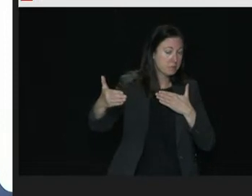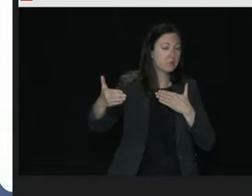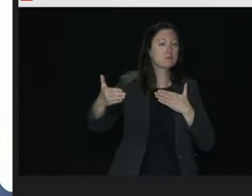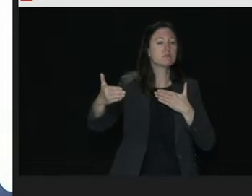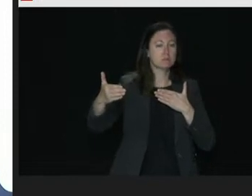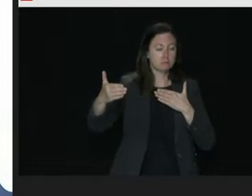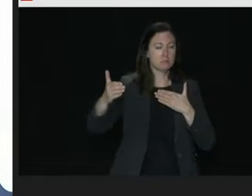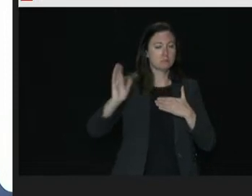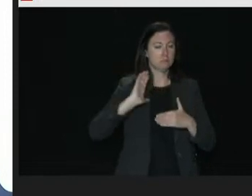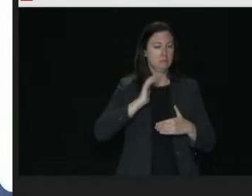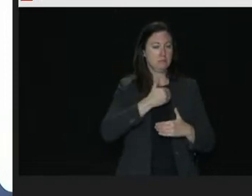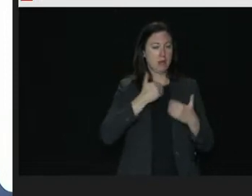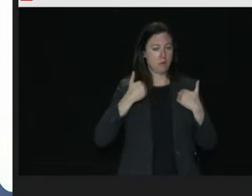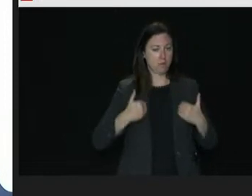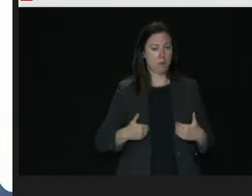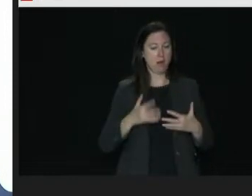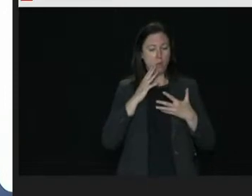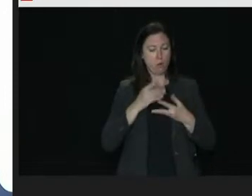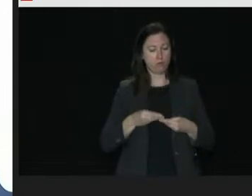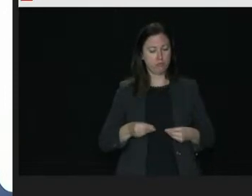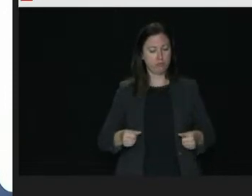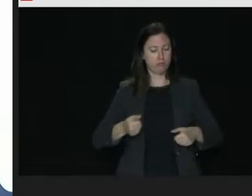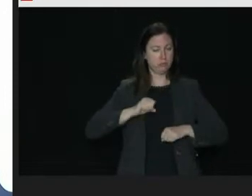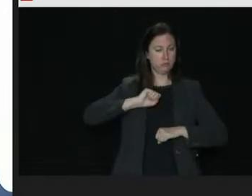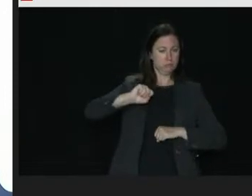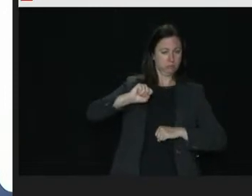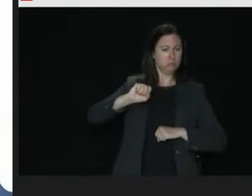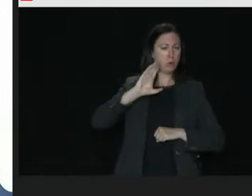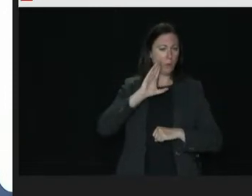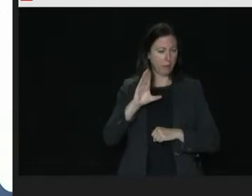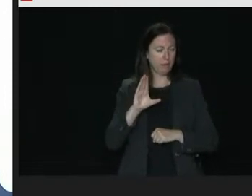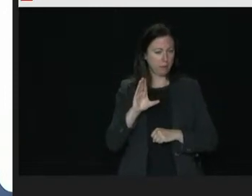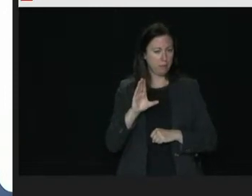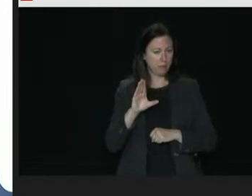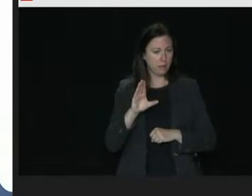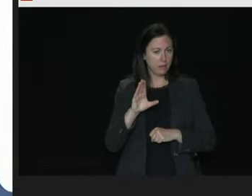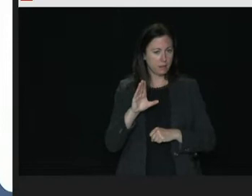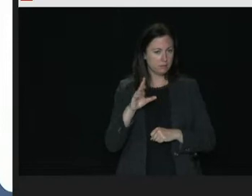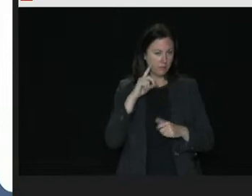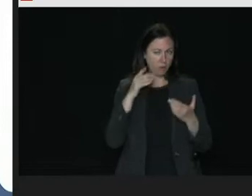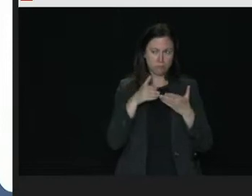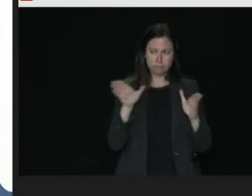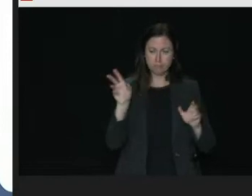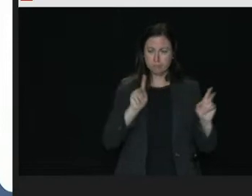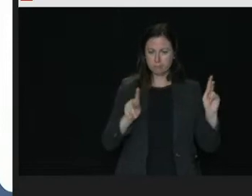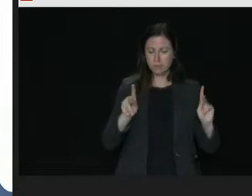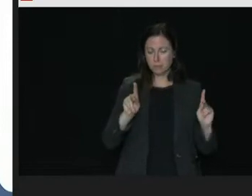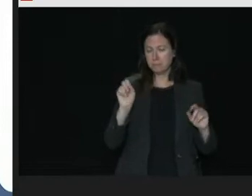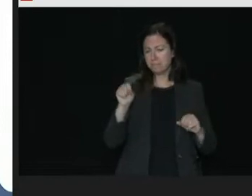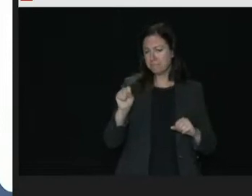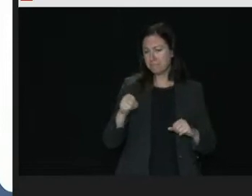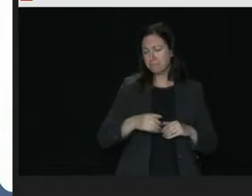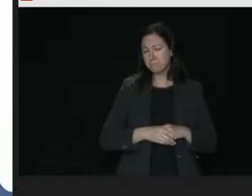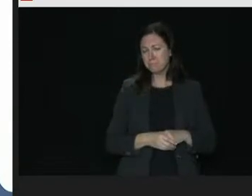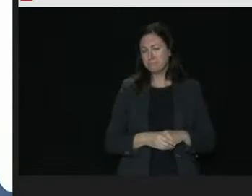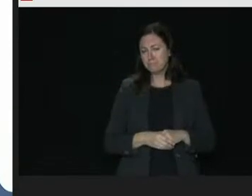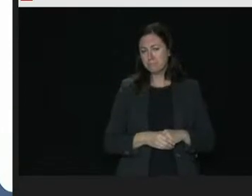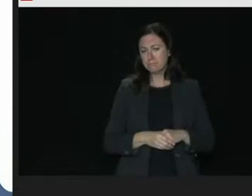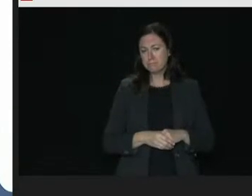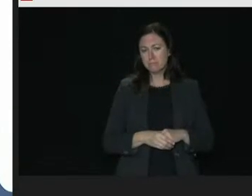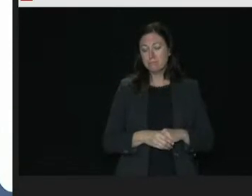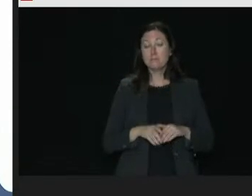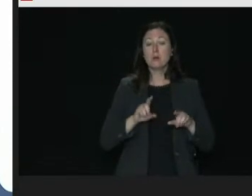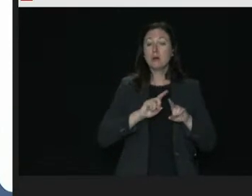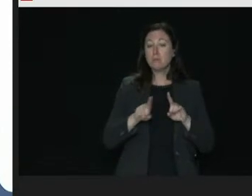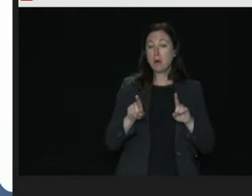immunity will decrease in the general population. But what